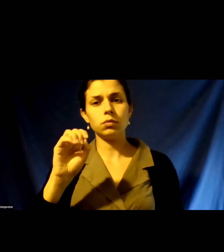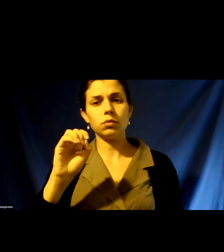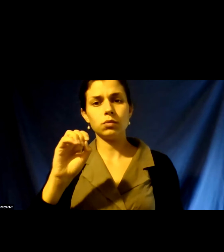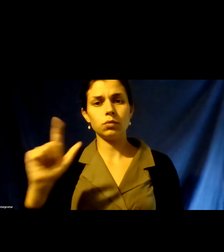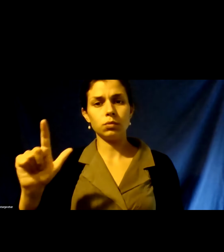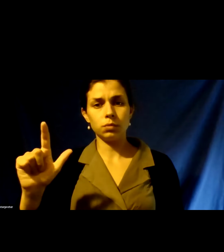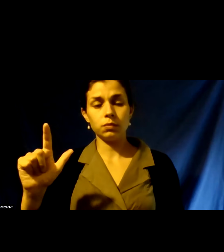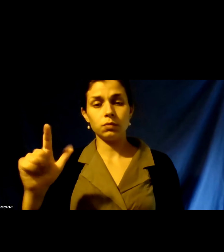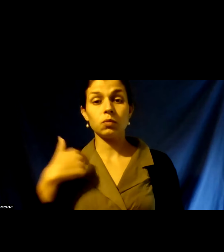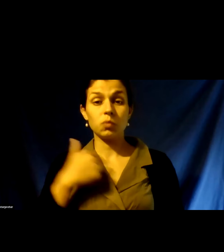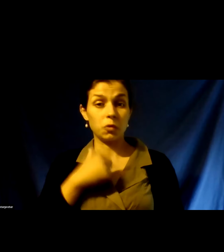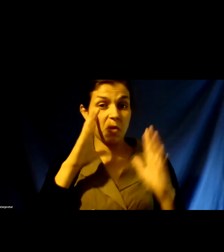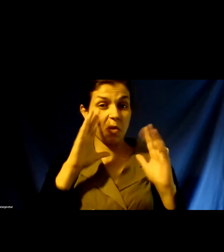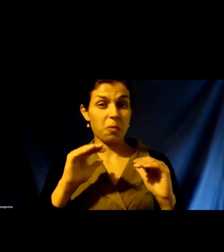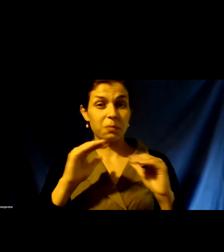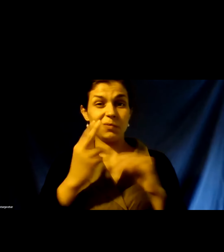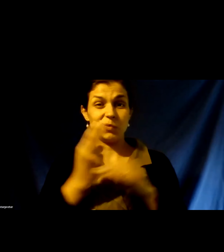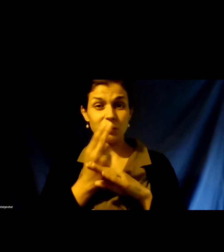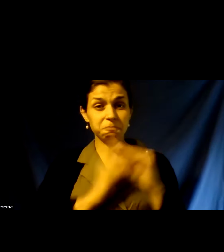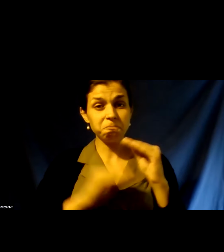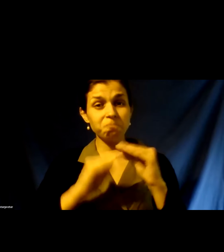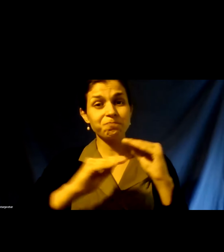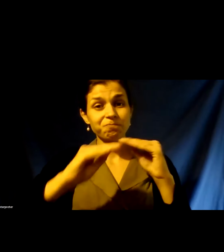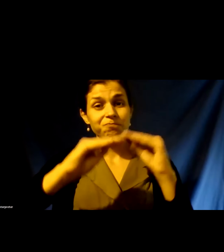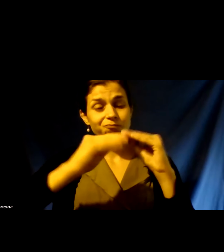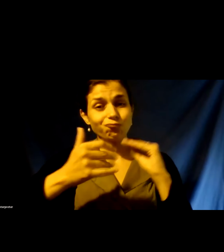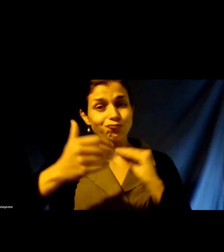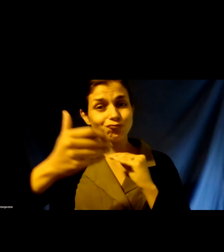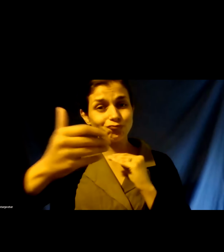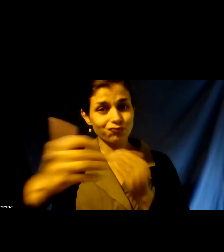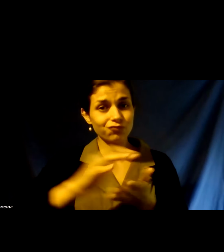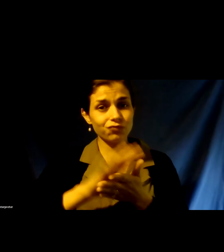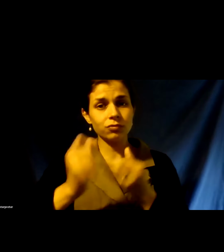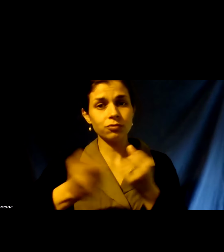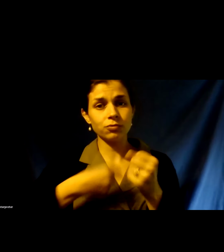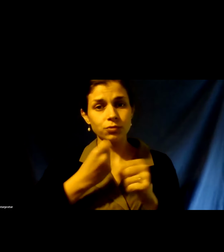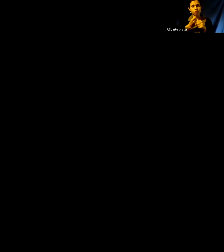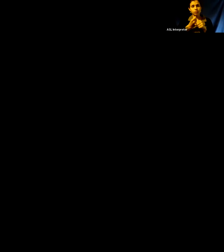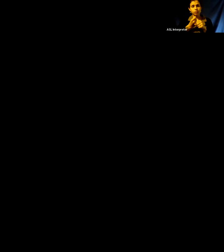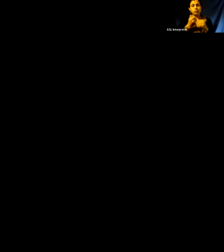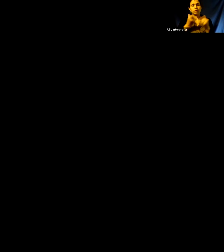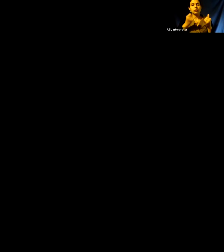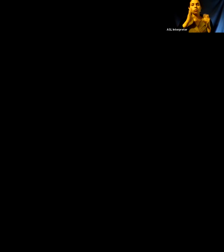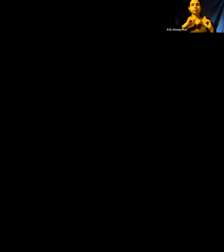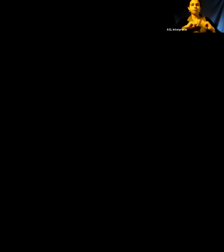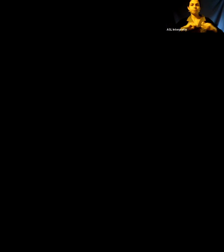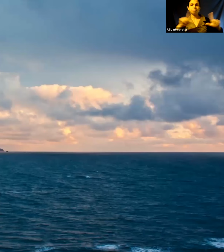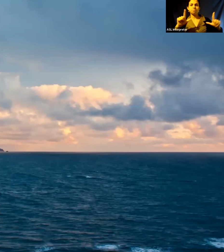year. I'm going to share my screen now to show some features.